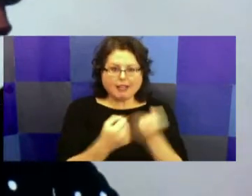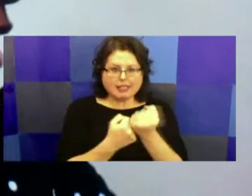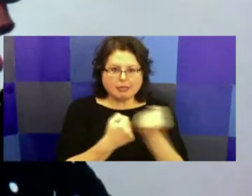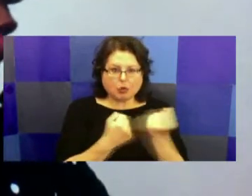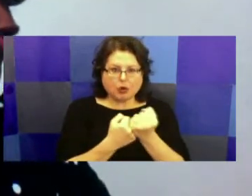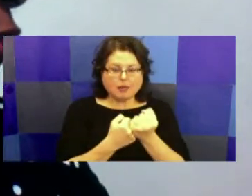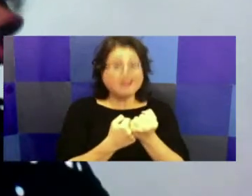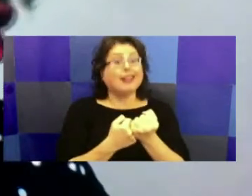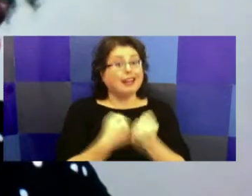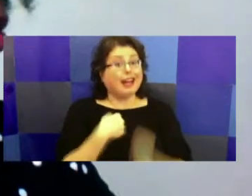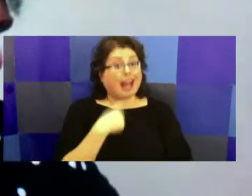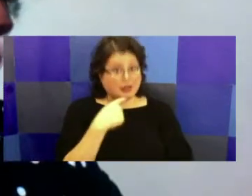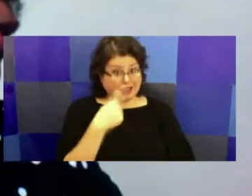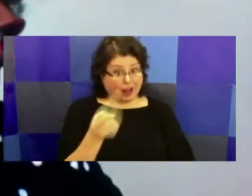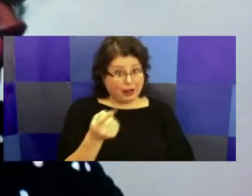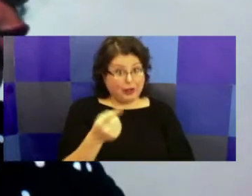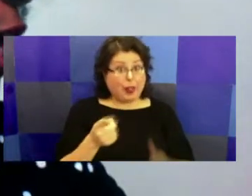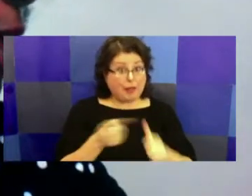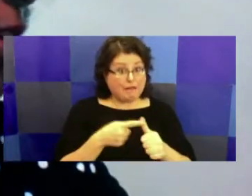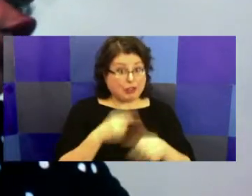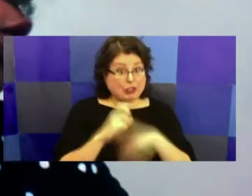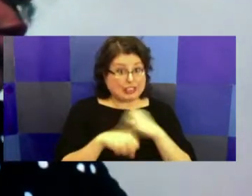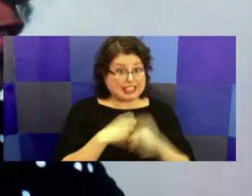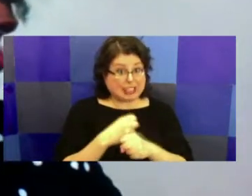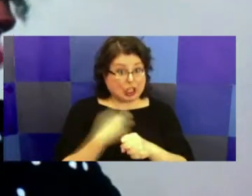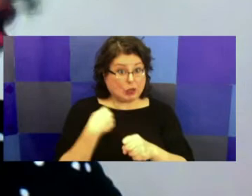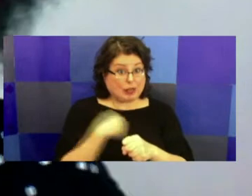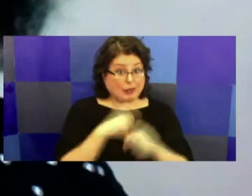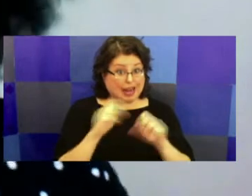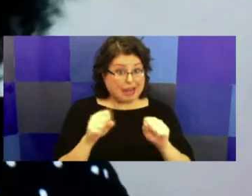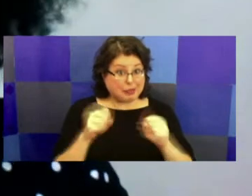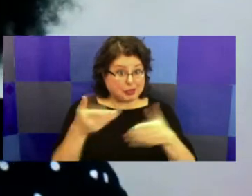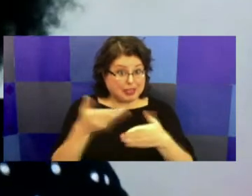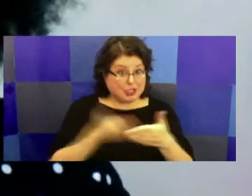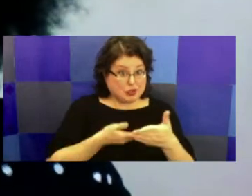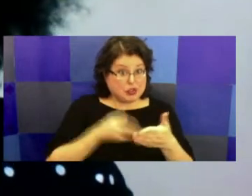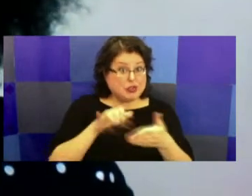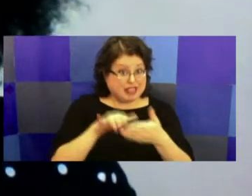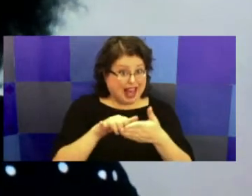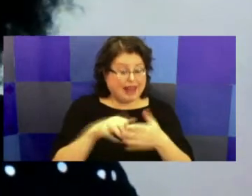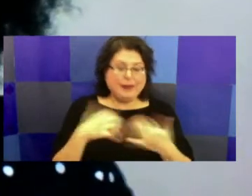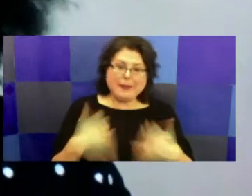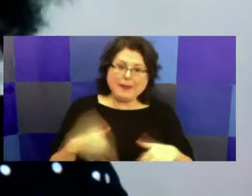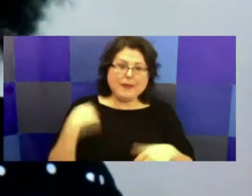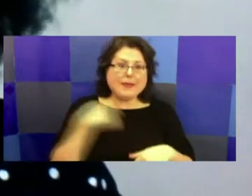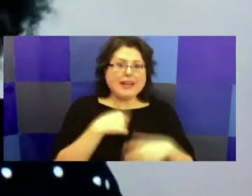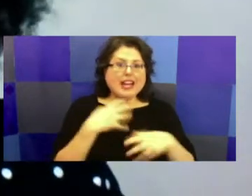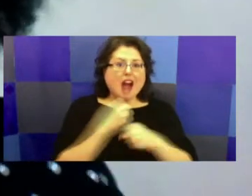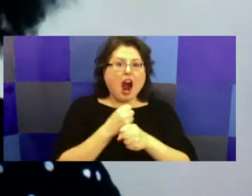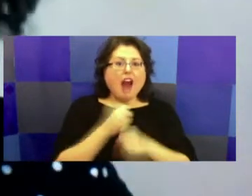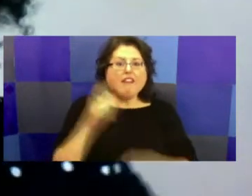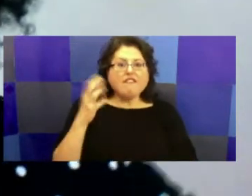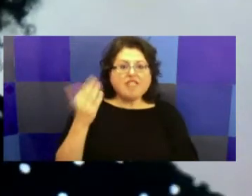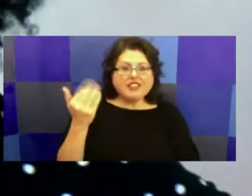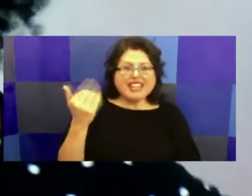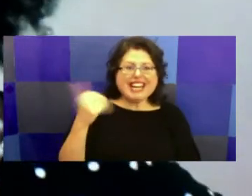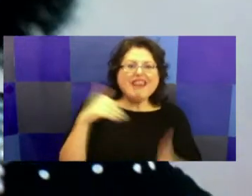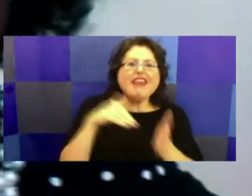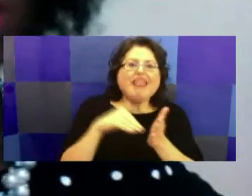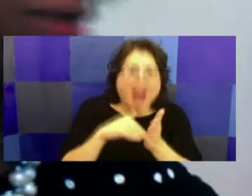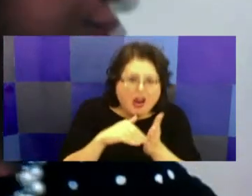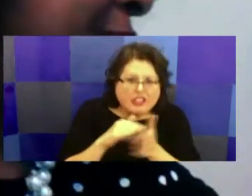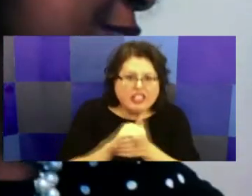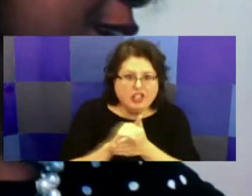is that the first year we were able to introduce that, we actually got $15,000 of requests